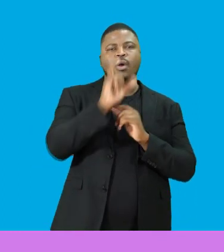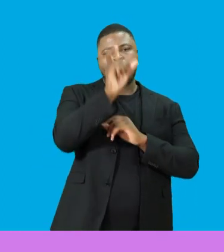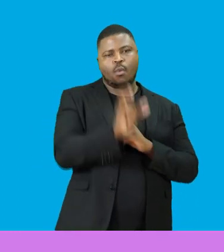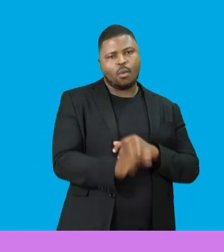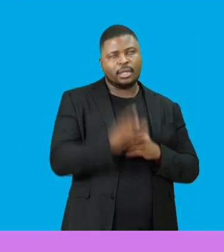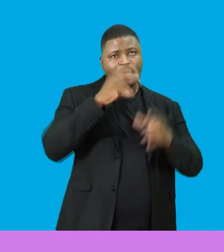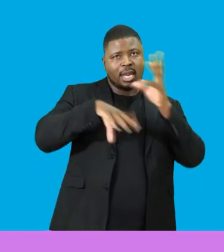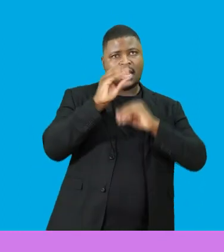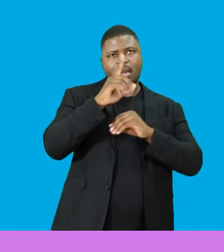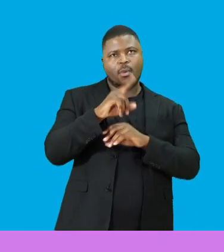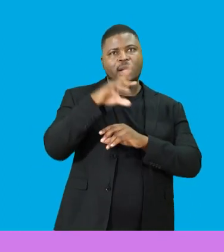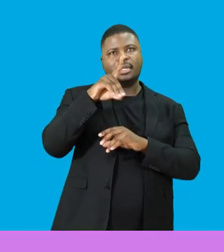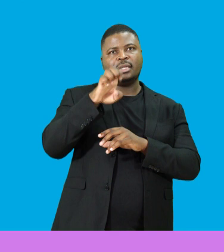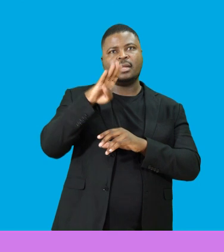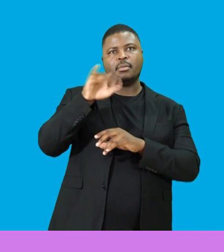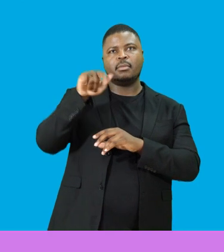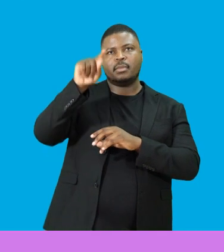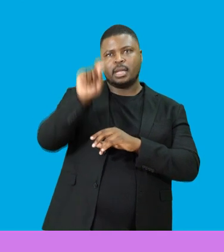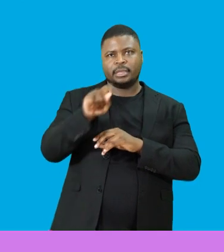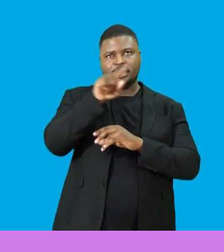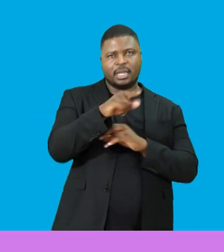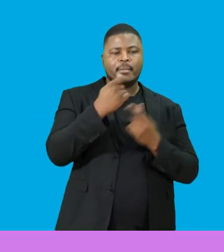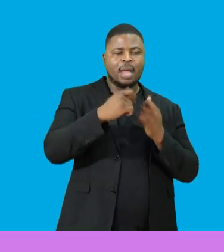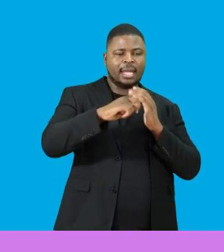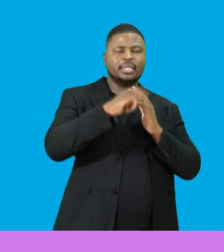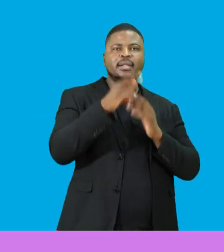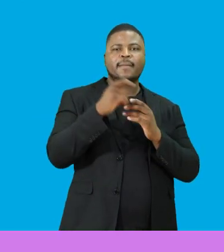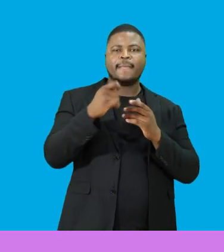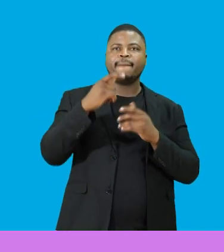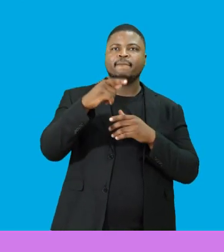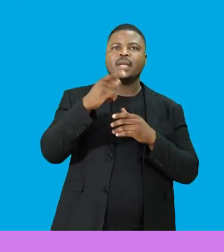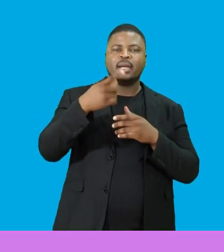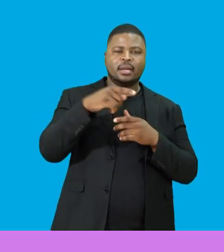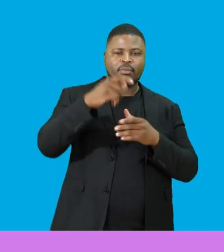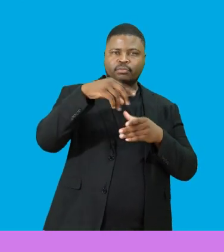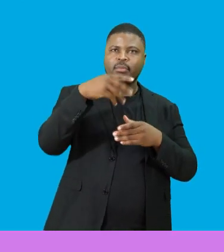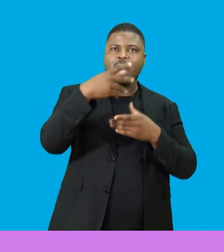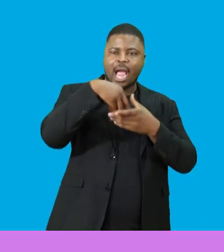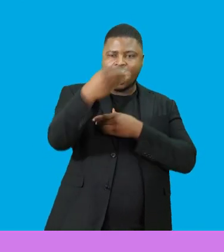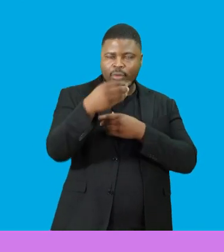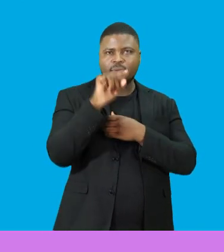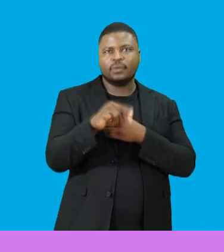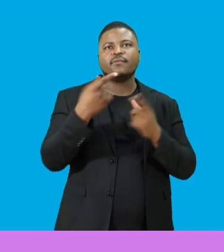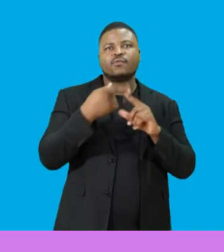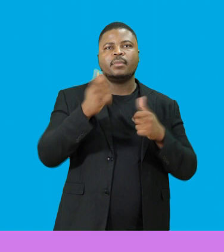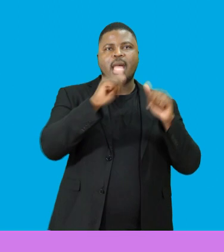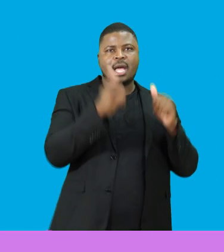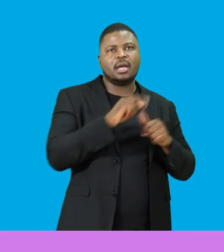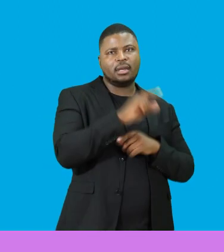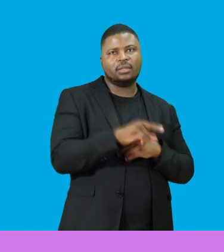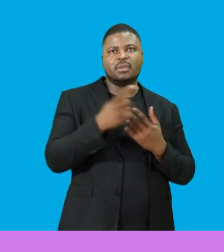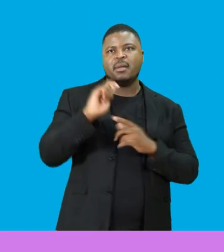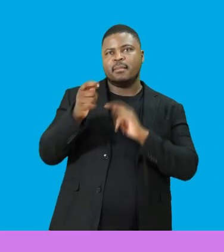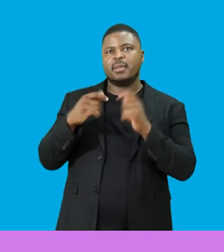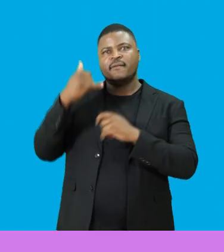as the amount of money going out of an account. We had an example where an expense of buying food or paying a telephone